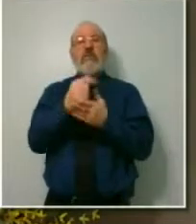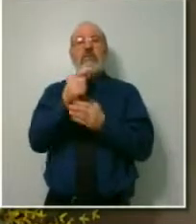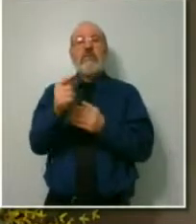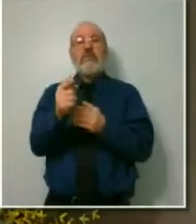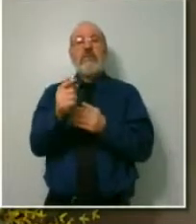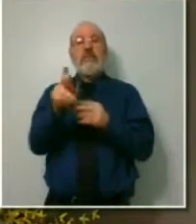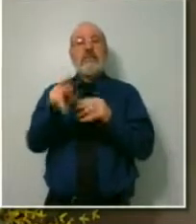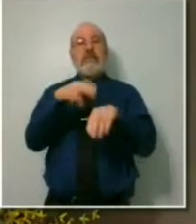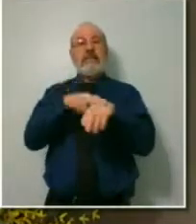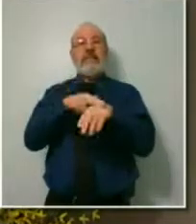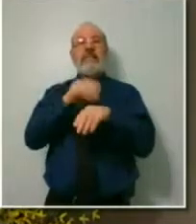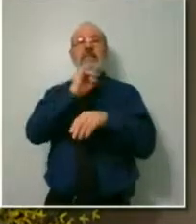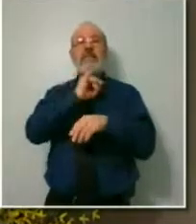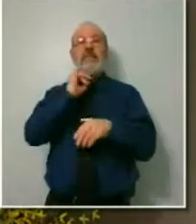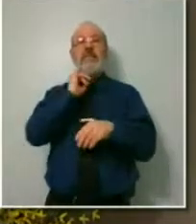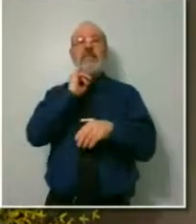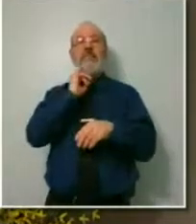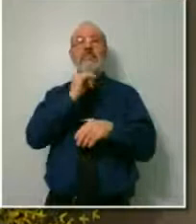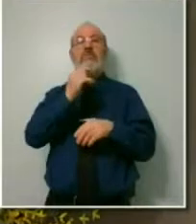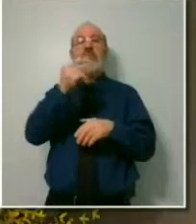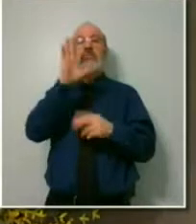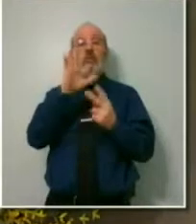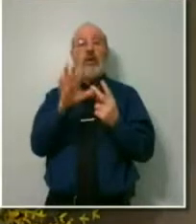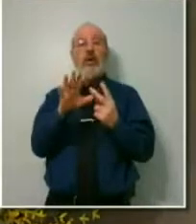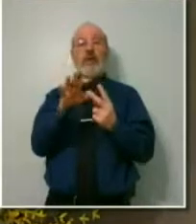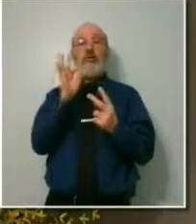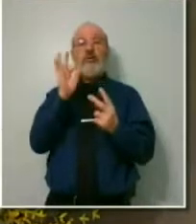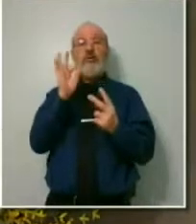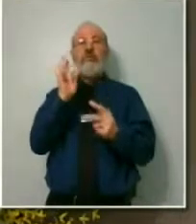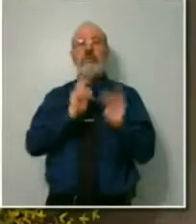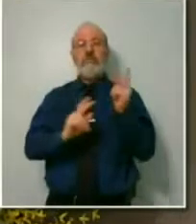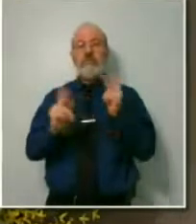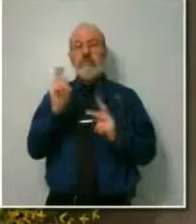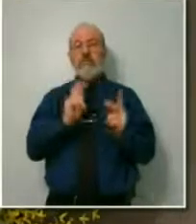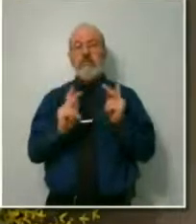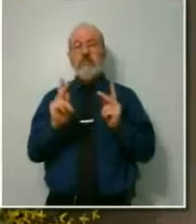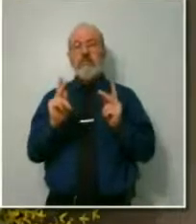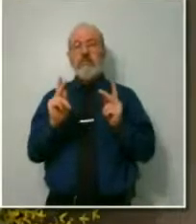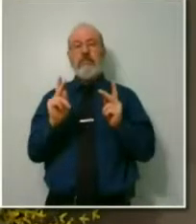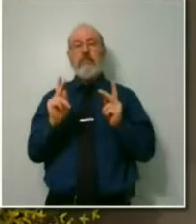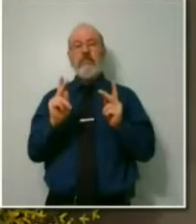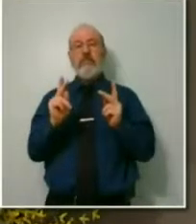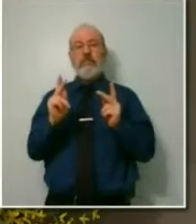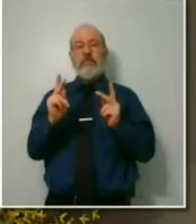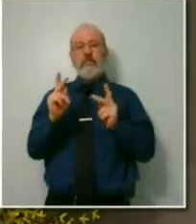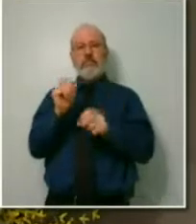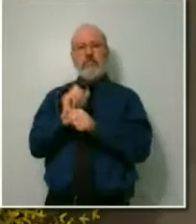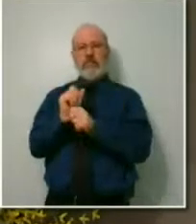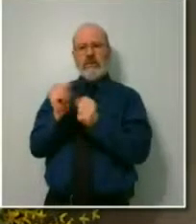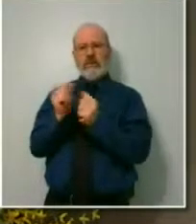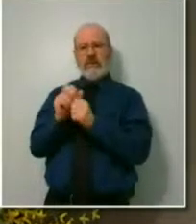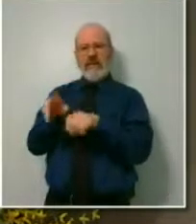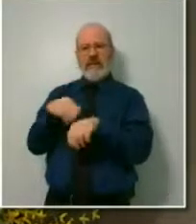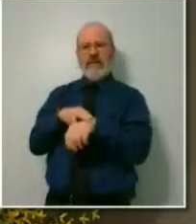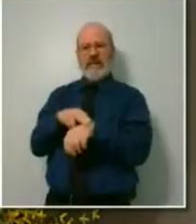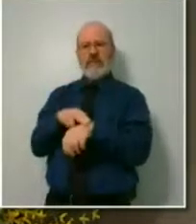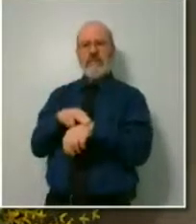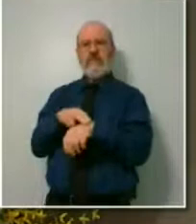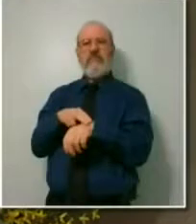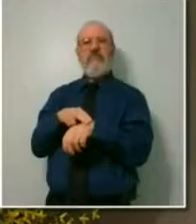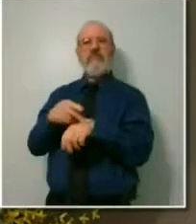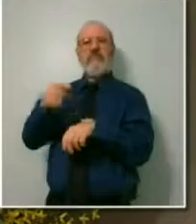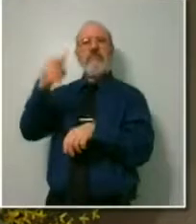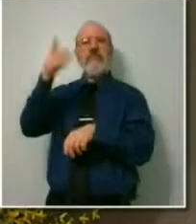of Israel was God's chosen people. So, we're dealing with a nation, and God